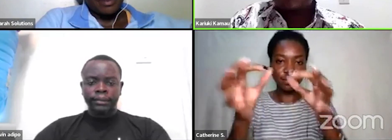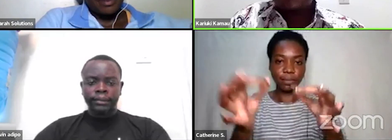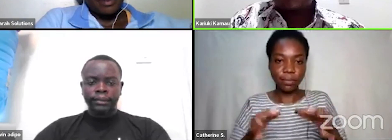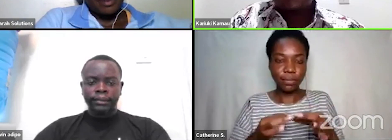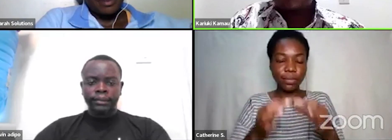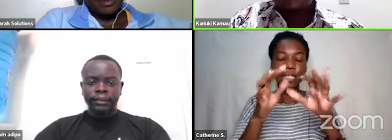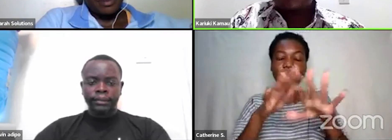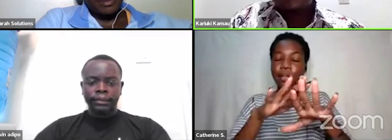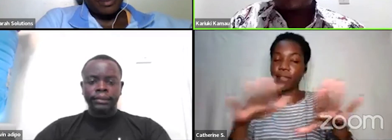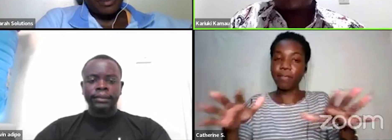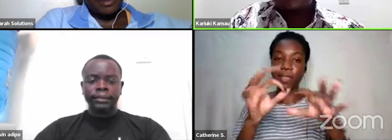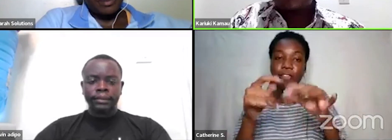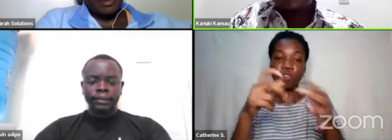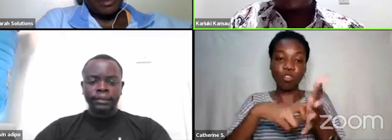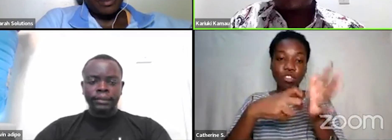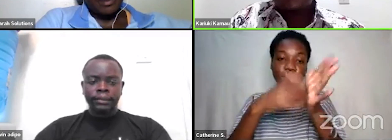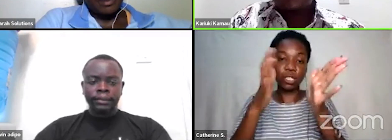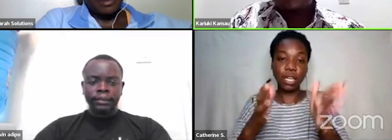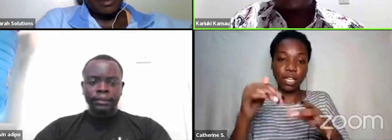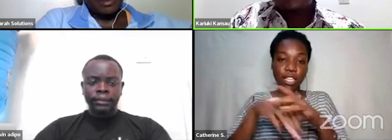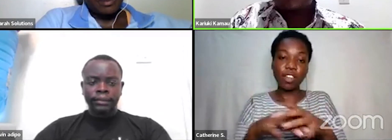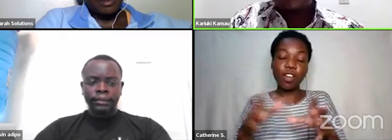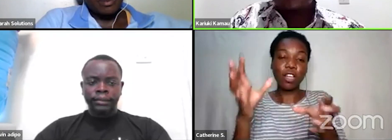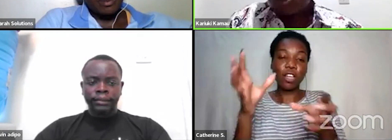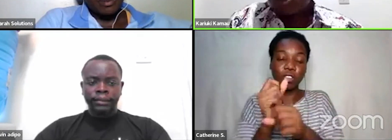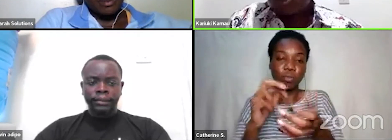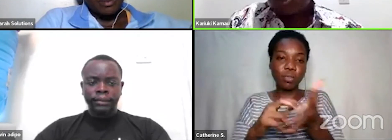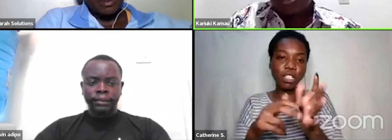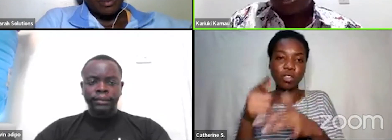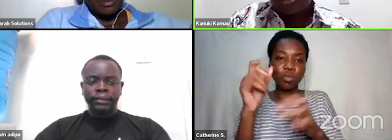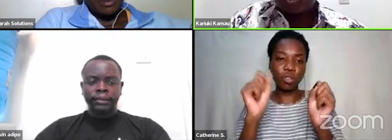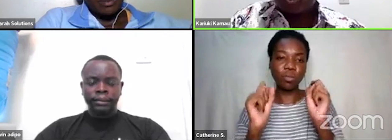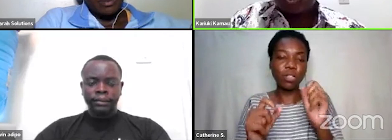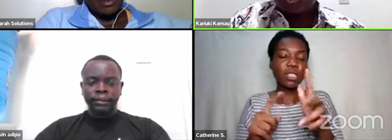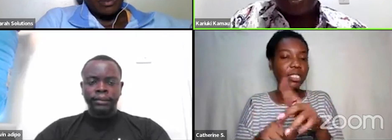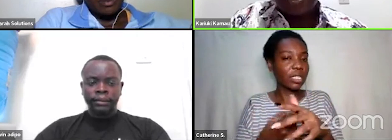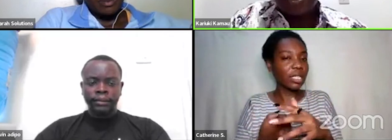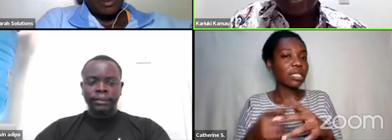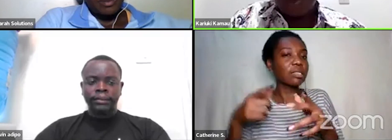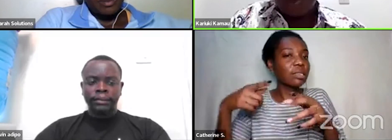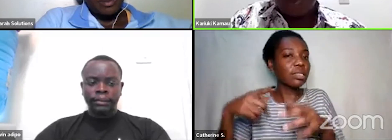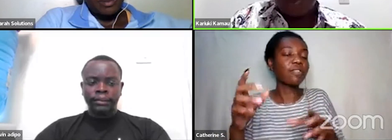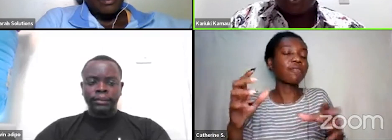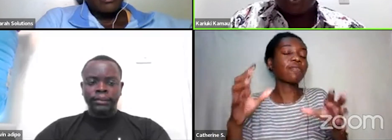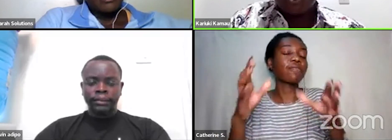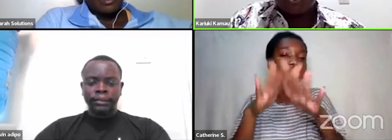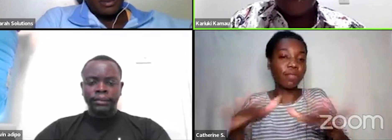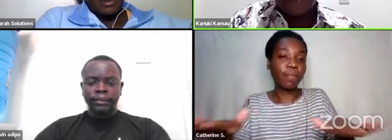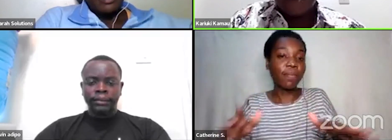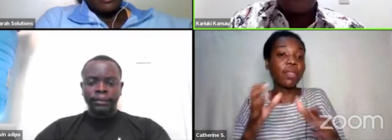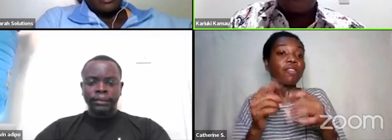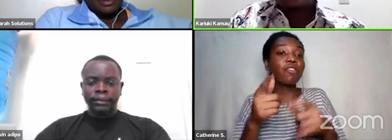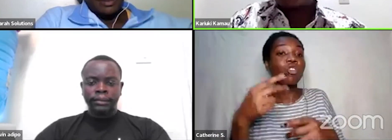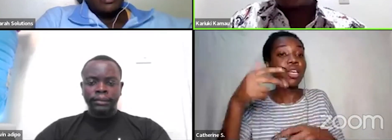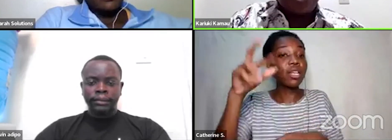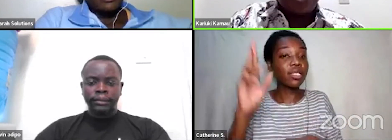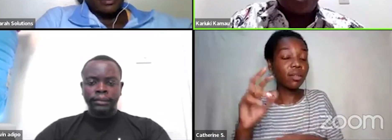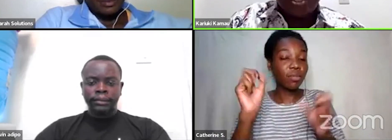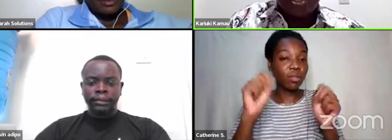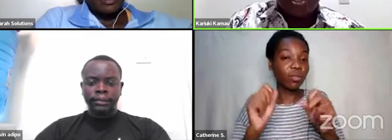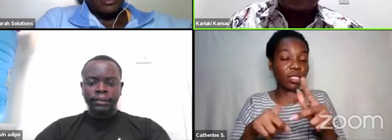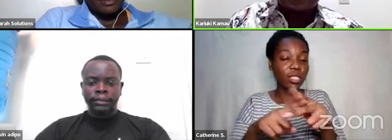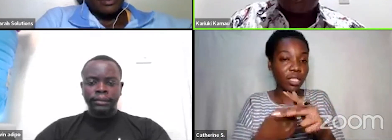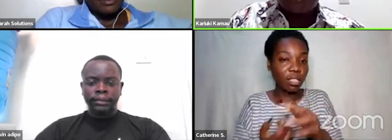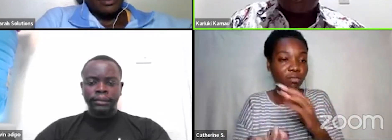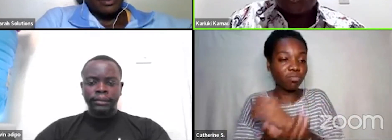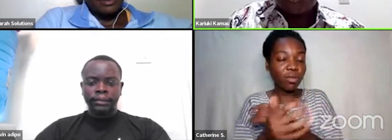auditor in an organization, you can start your own audit firm. If you are an HR in an organization, you can start your HR consulting firm. What